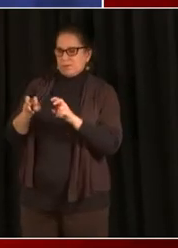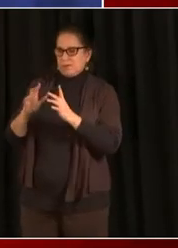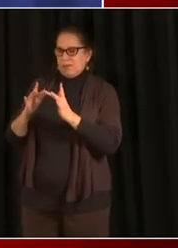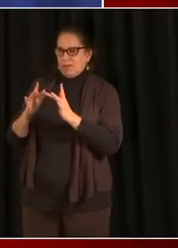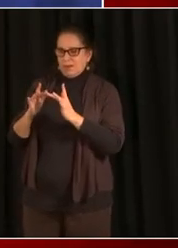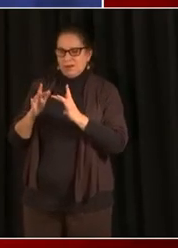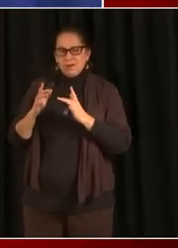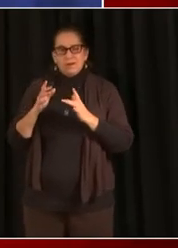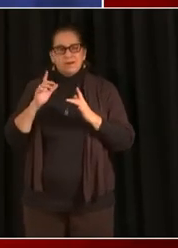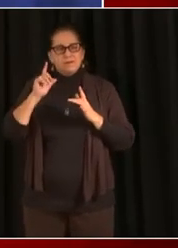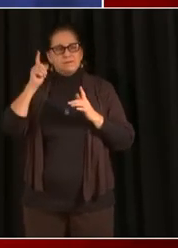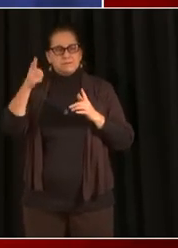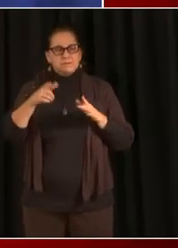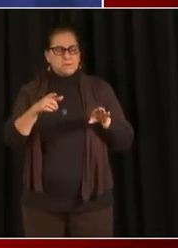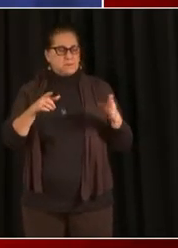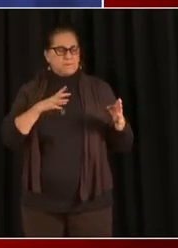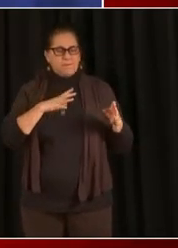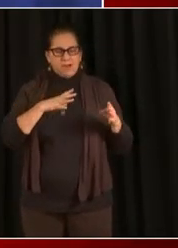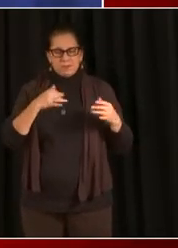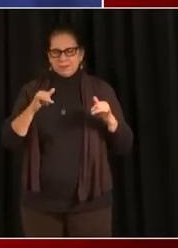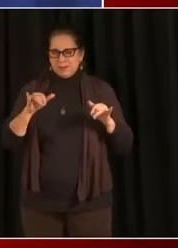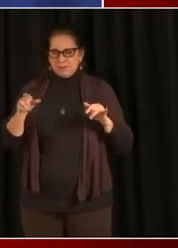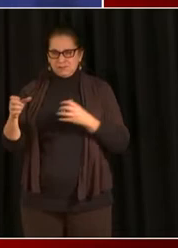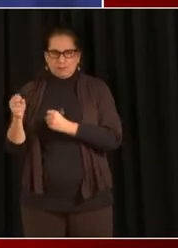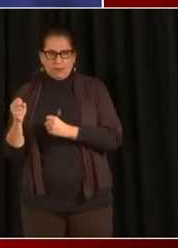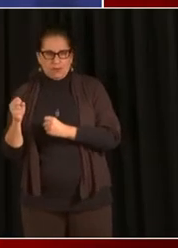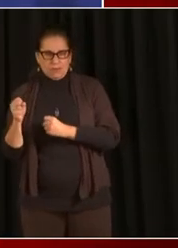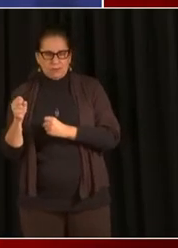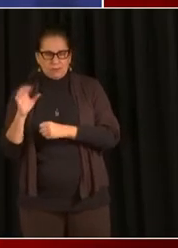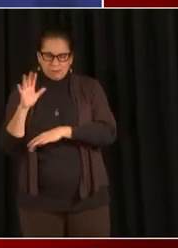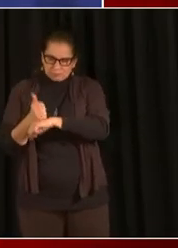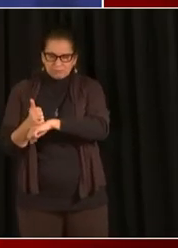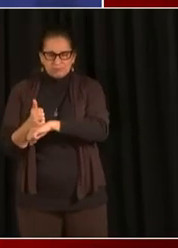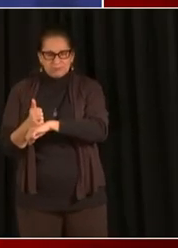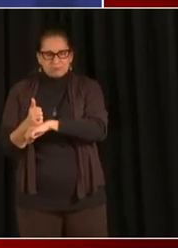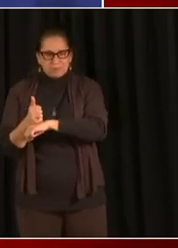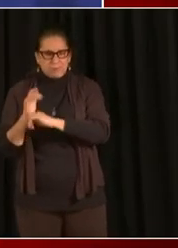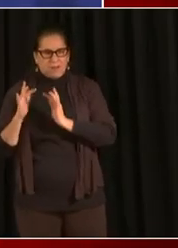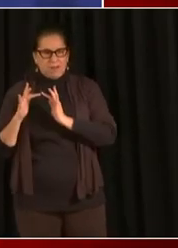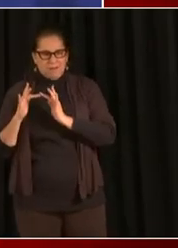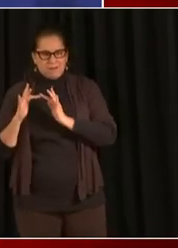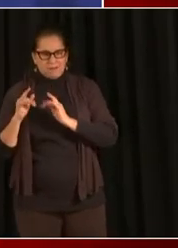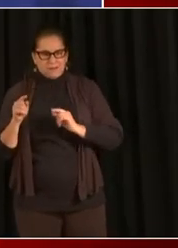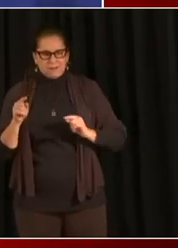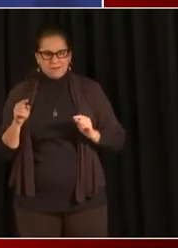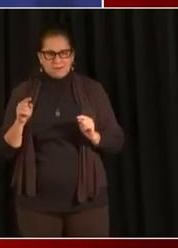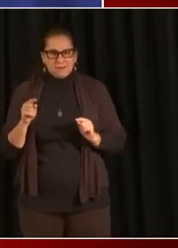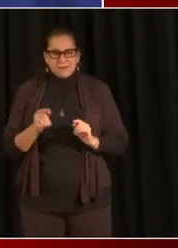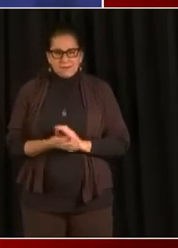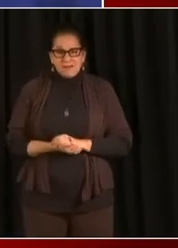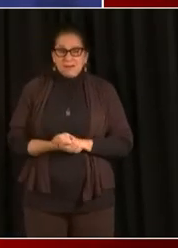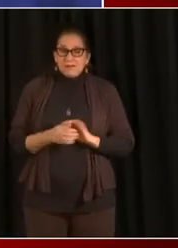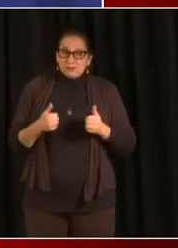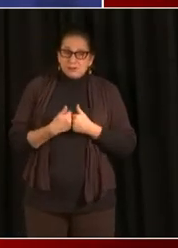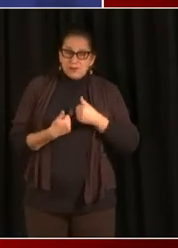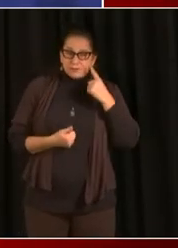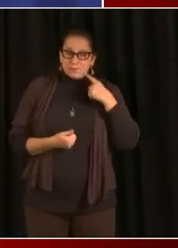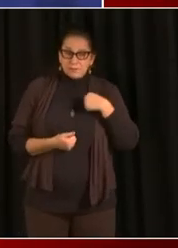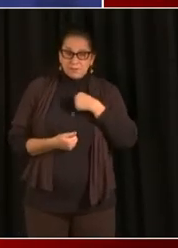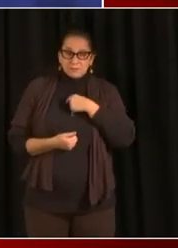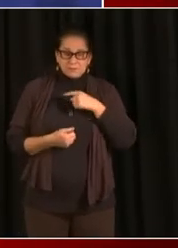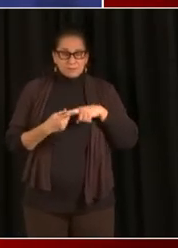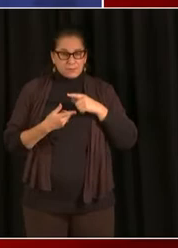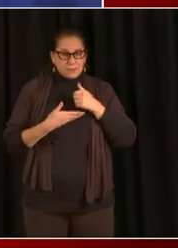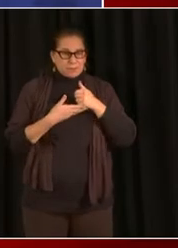essentials, and safety. So how are we making sure that those are front of mind at all times? And I think there's another place that we